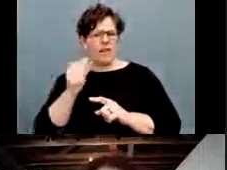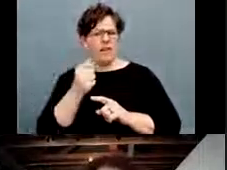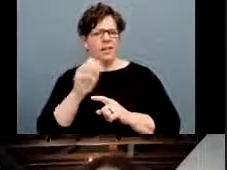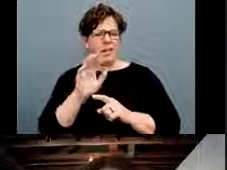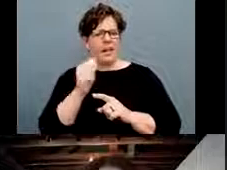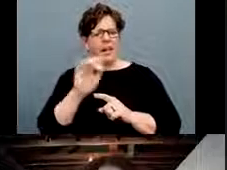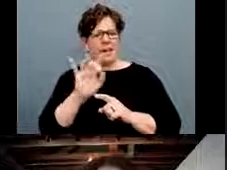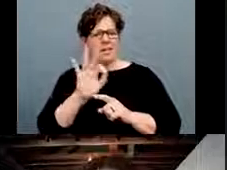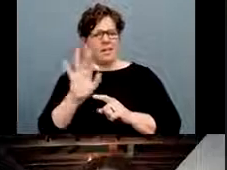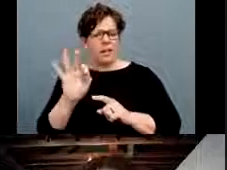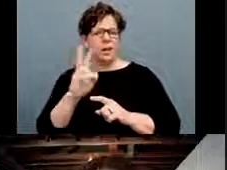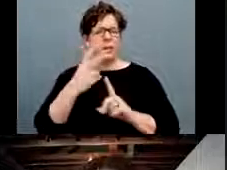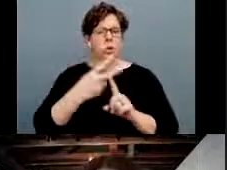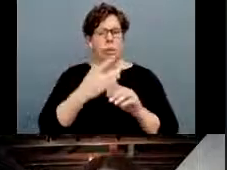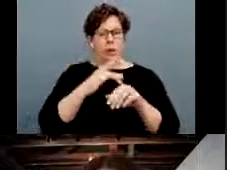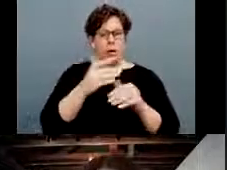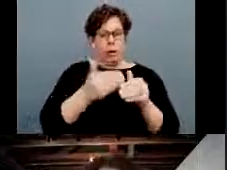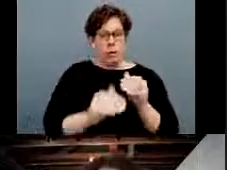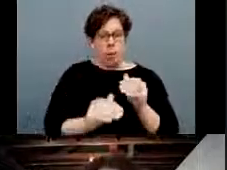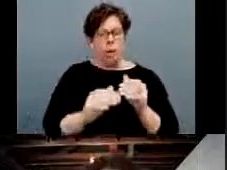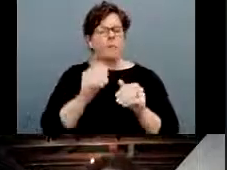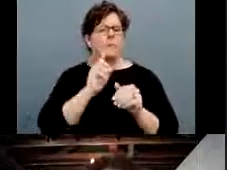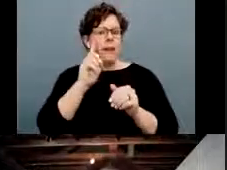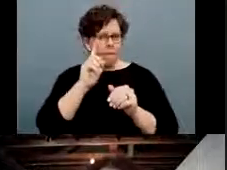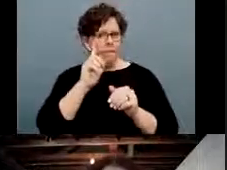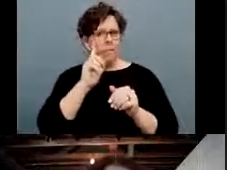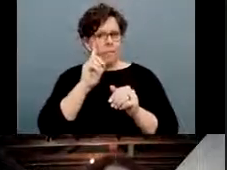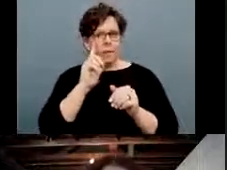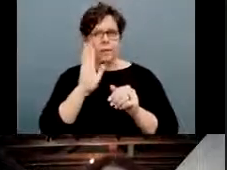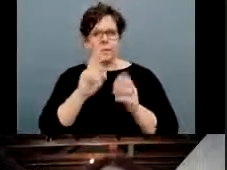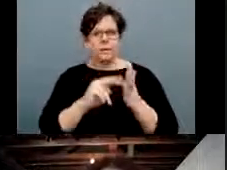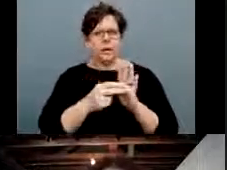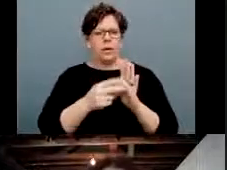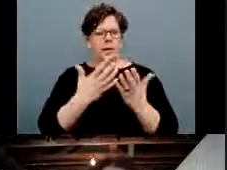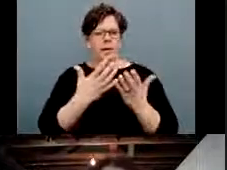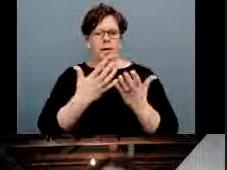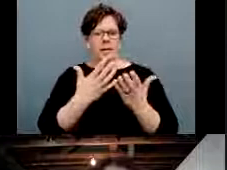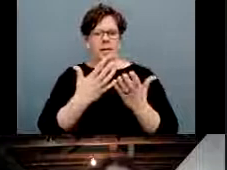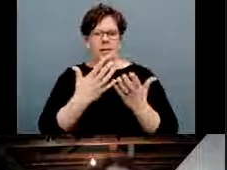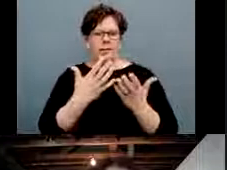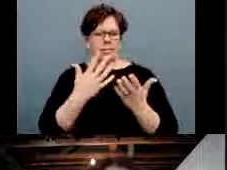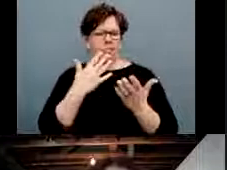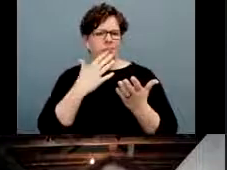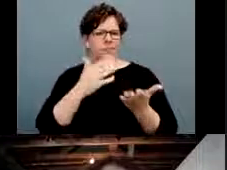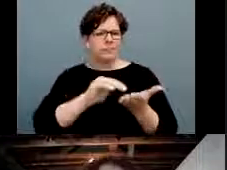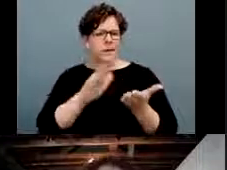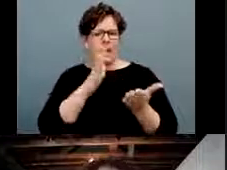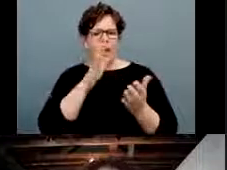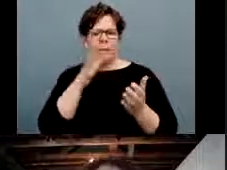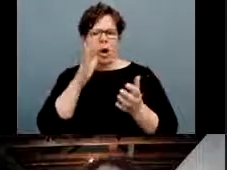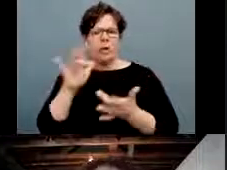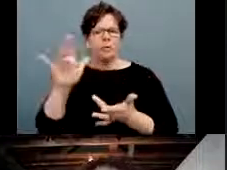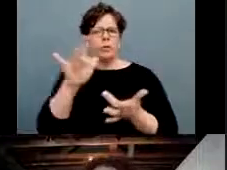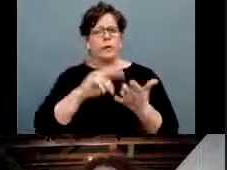2 months premature and profoundly deaf, and so was largely excused from daily farm chores, which allowed him to spend all of his